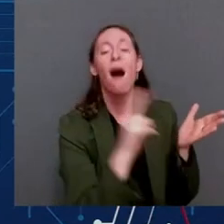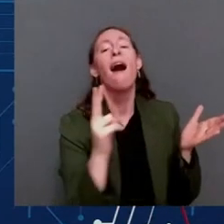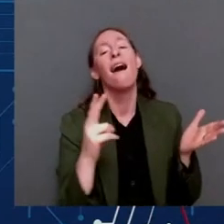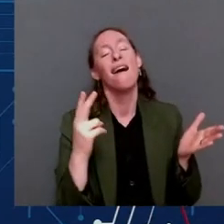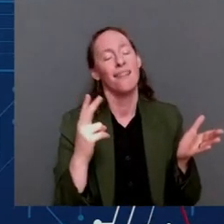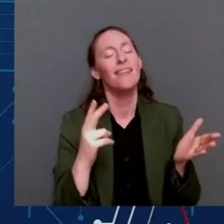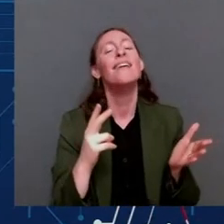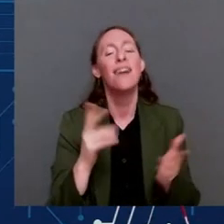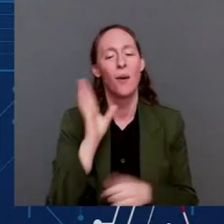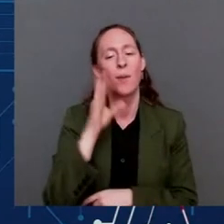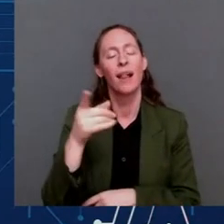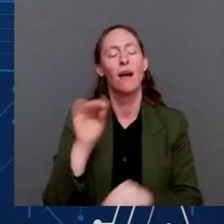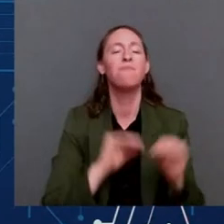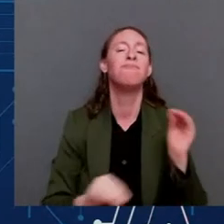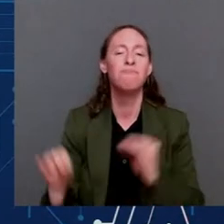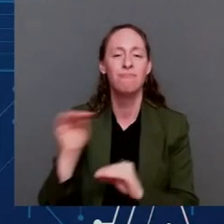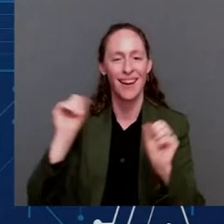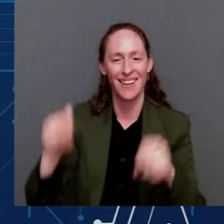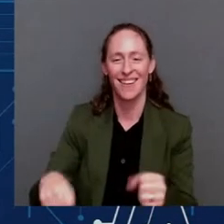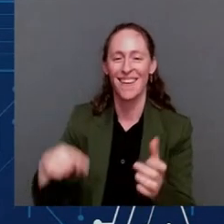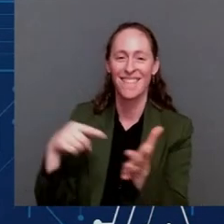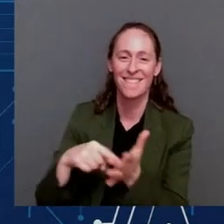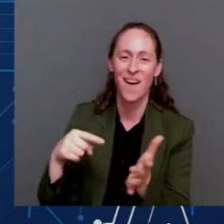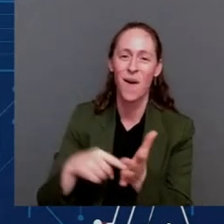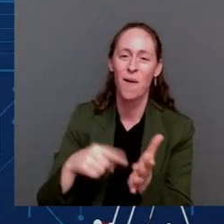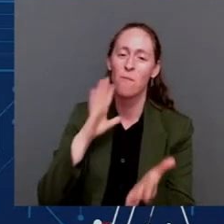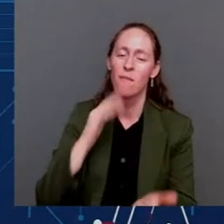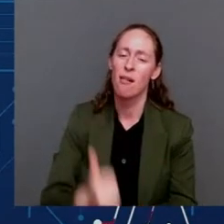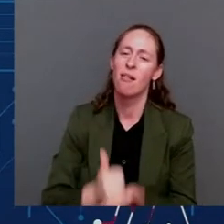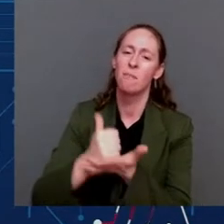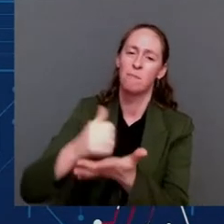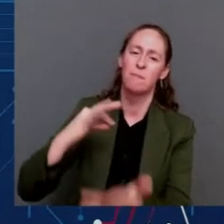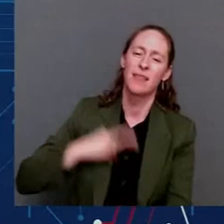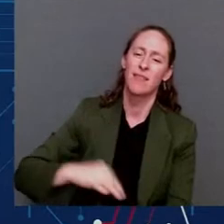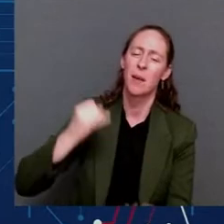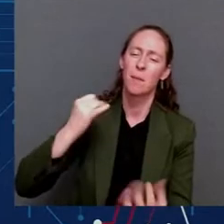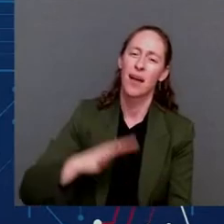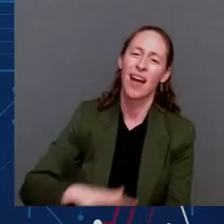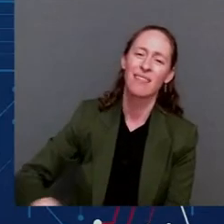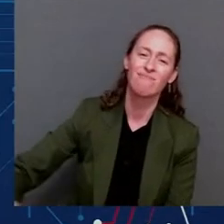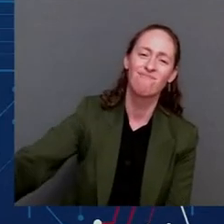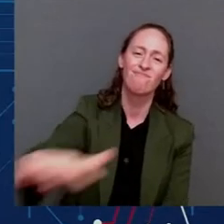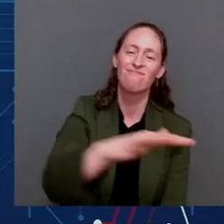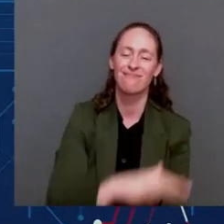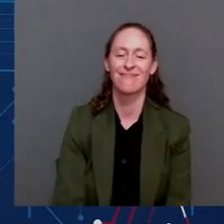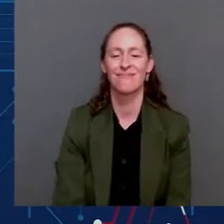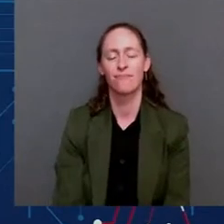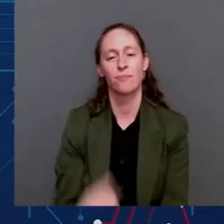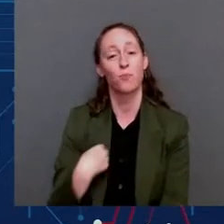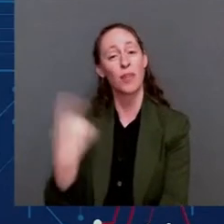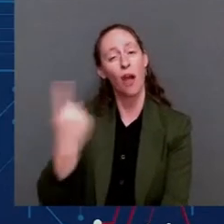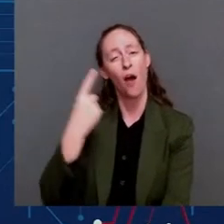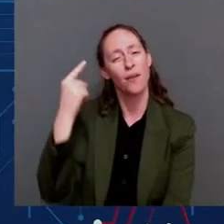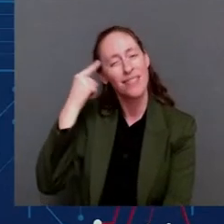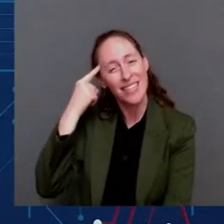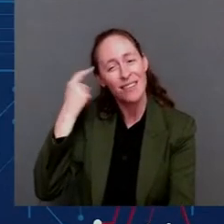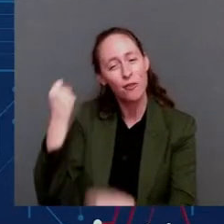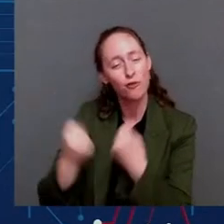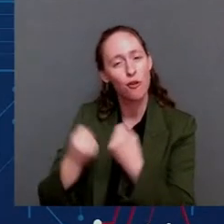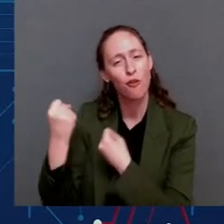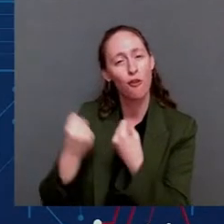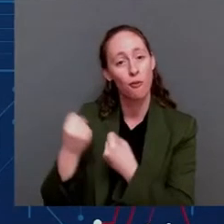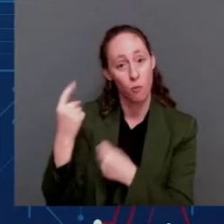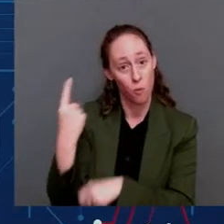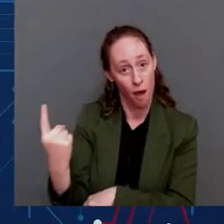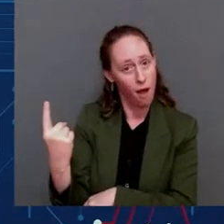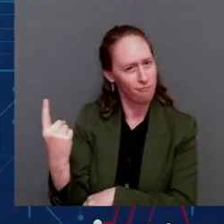about cars. And while the benefit to the mighty auto industry is clear, chips have a widespread impact. They're